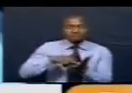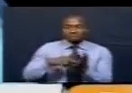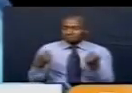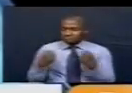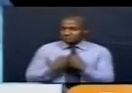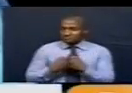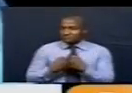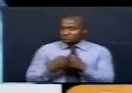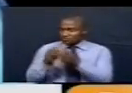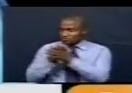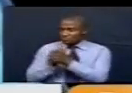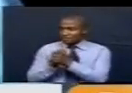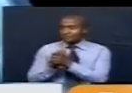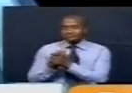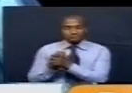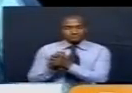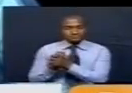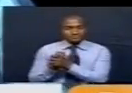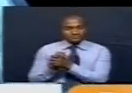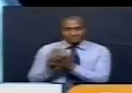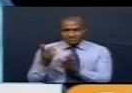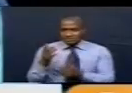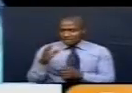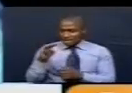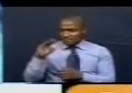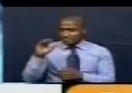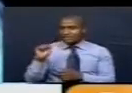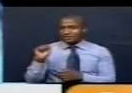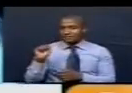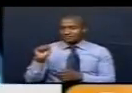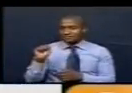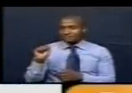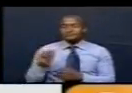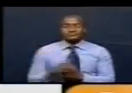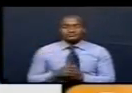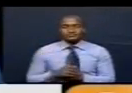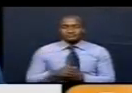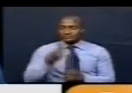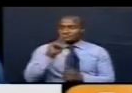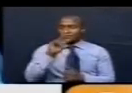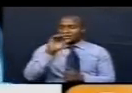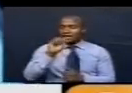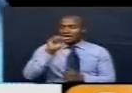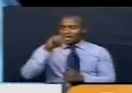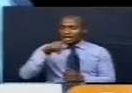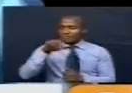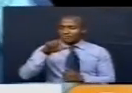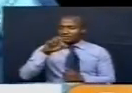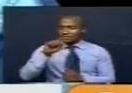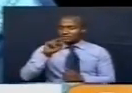that replicating even to the county assembly. County Assembly seats, for instance, Kaple Tundo Ward having 16